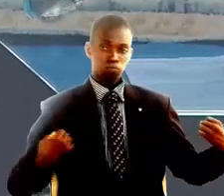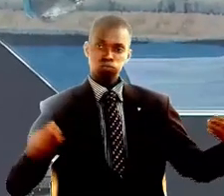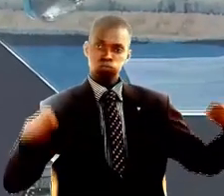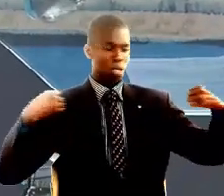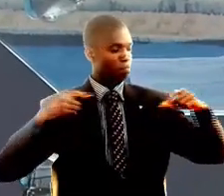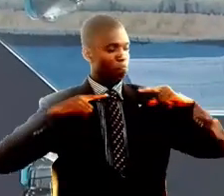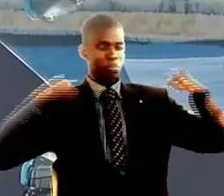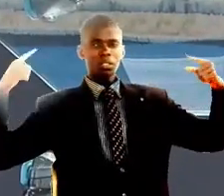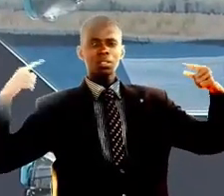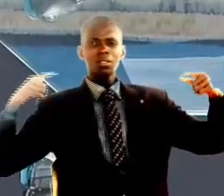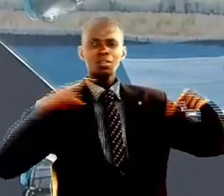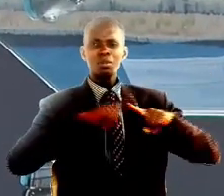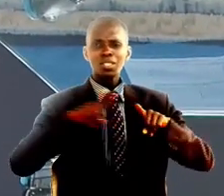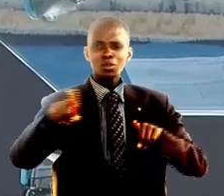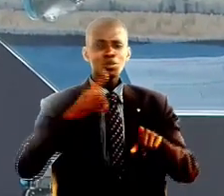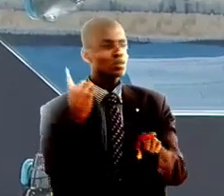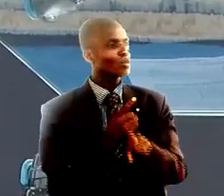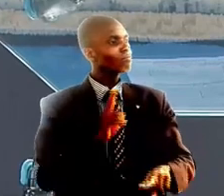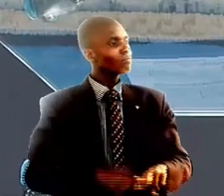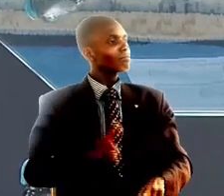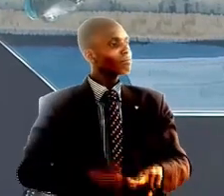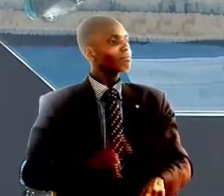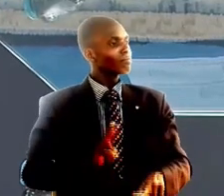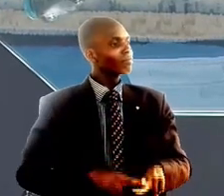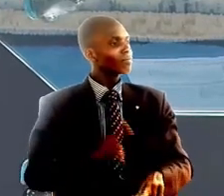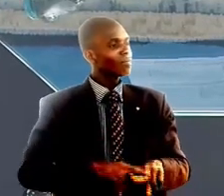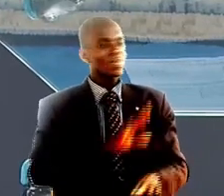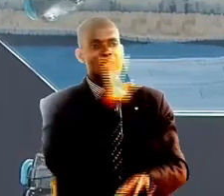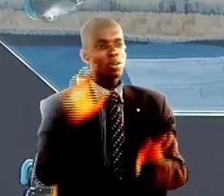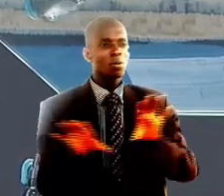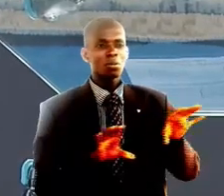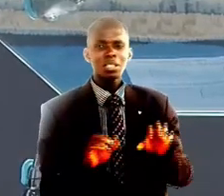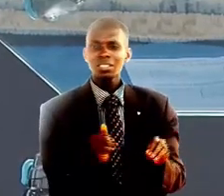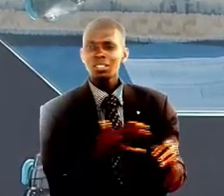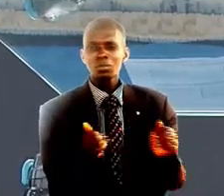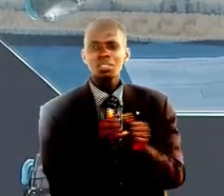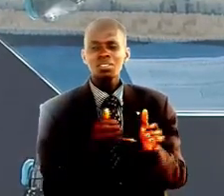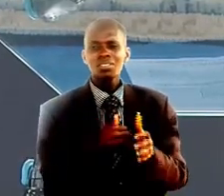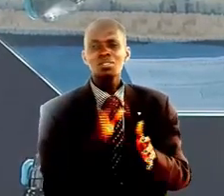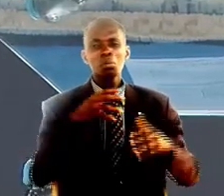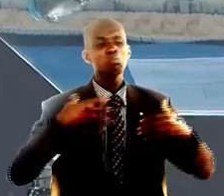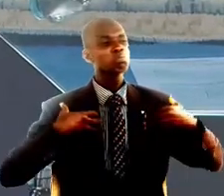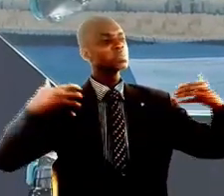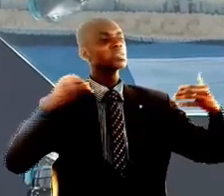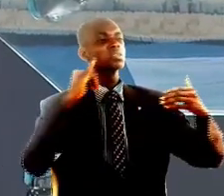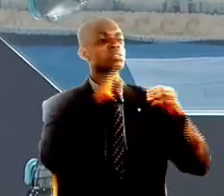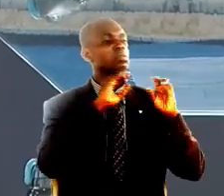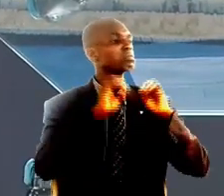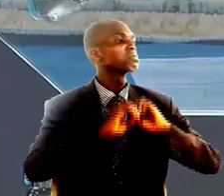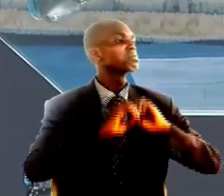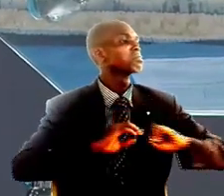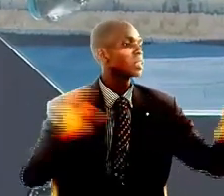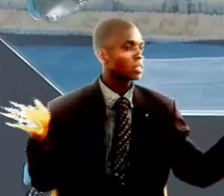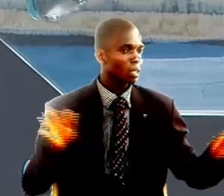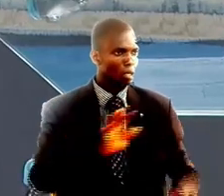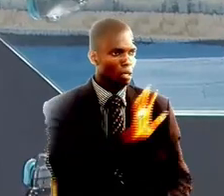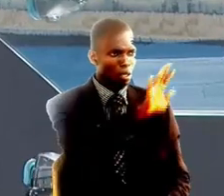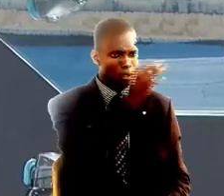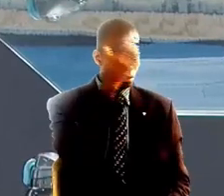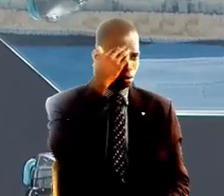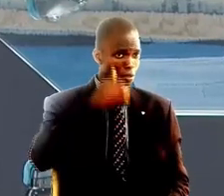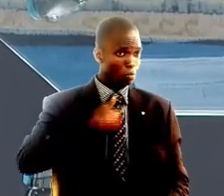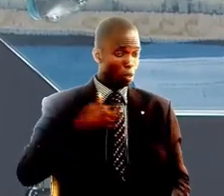have great possibilities. My parents are rich. And my college is number